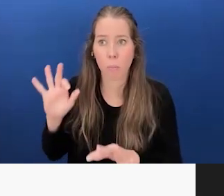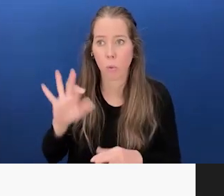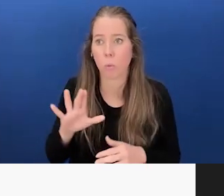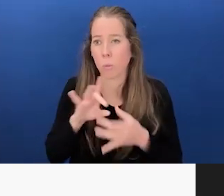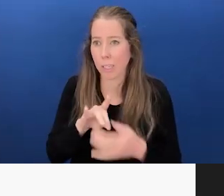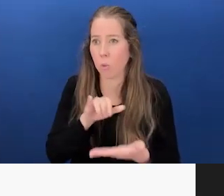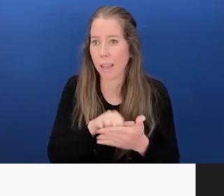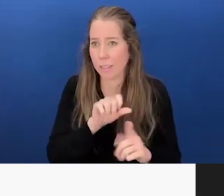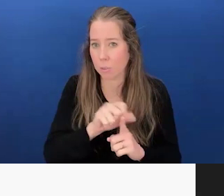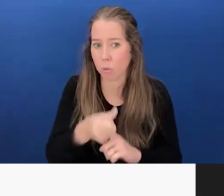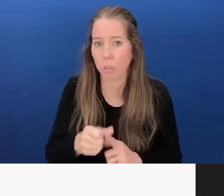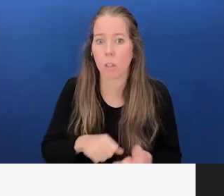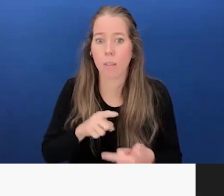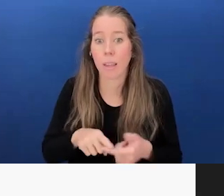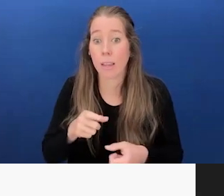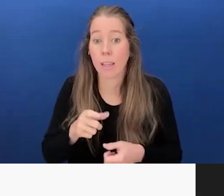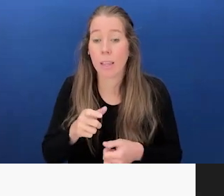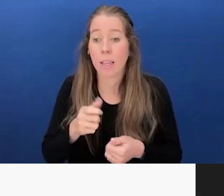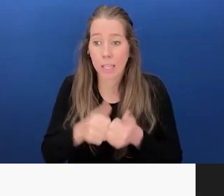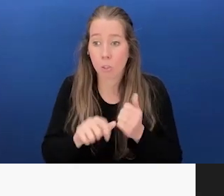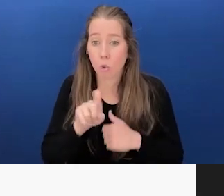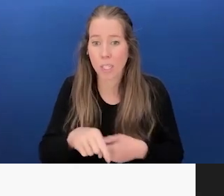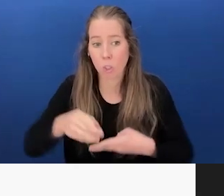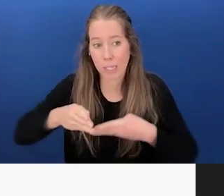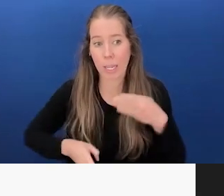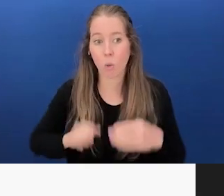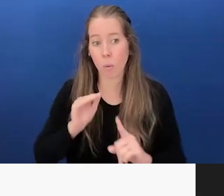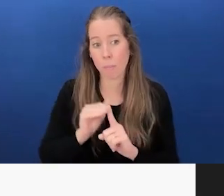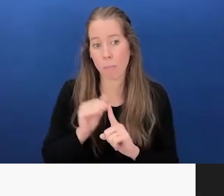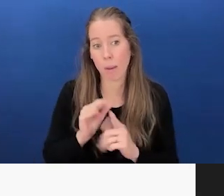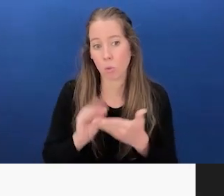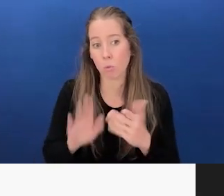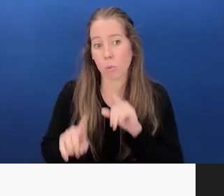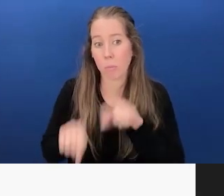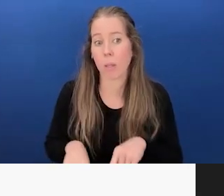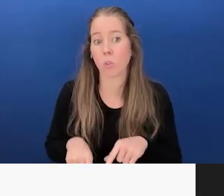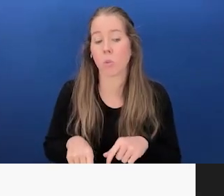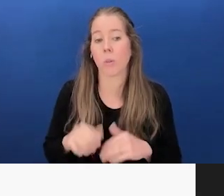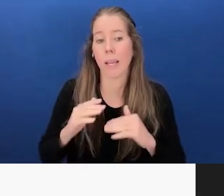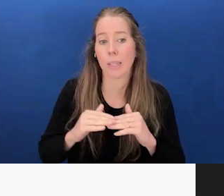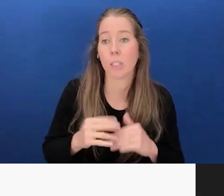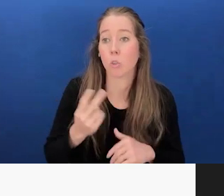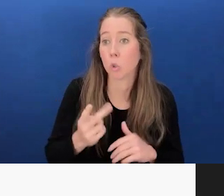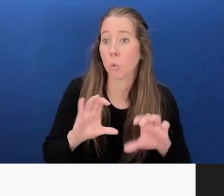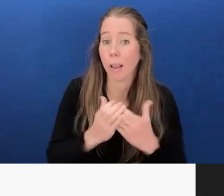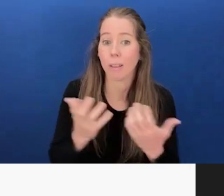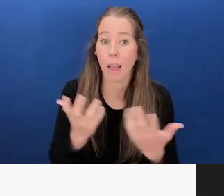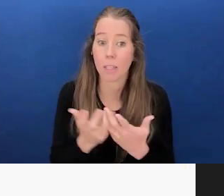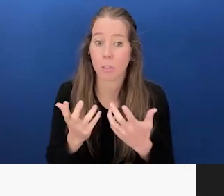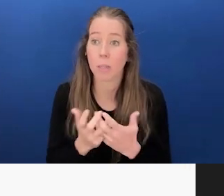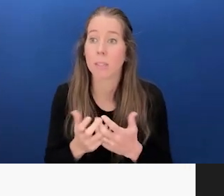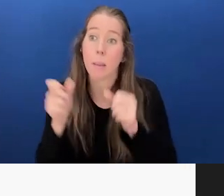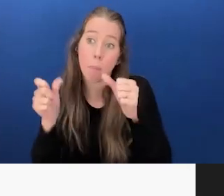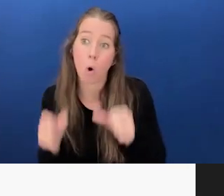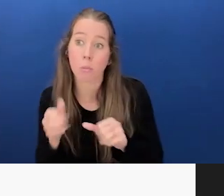incident. End each question by reminding the students to respond to at least 2 classmate posts by